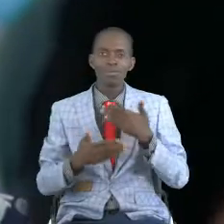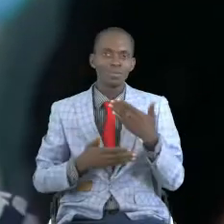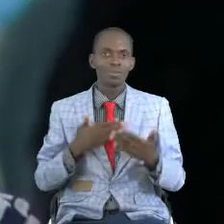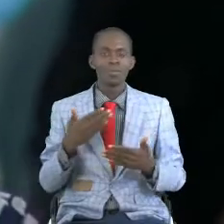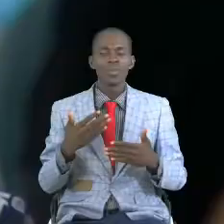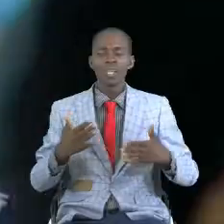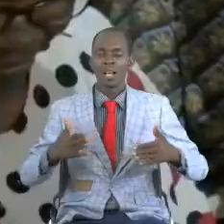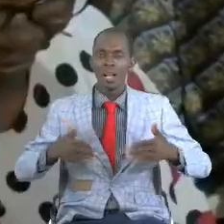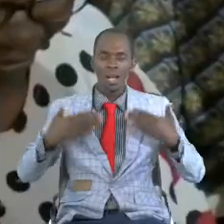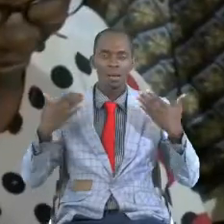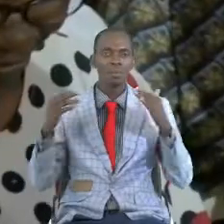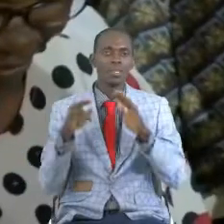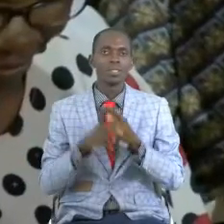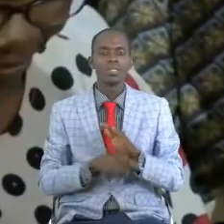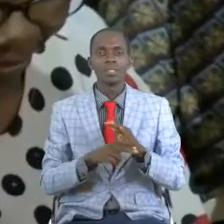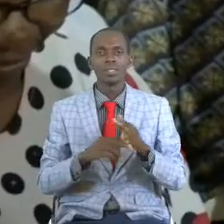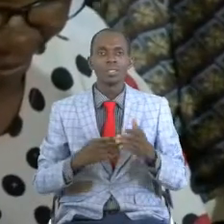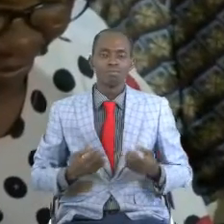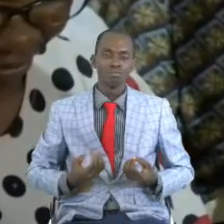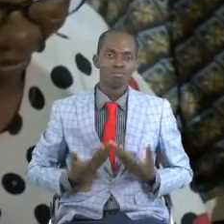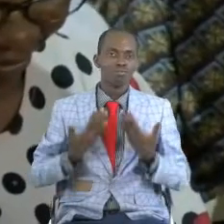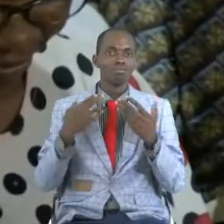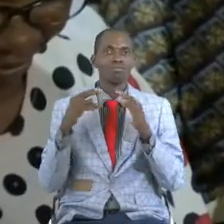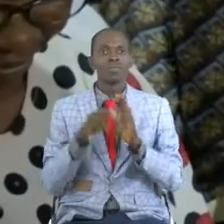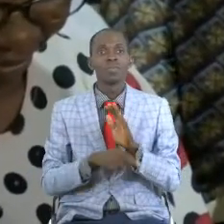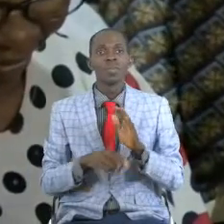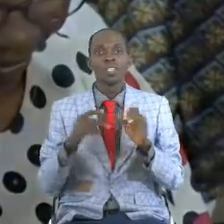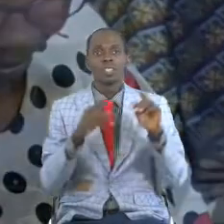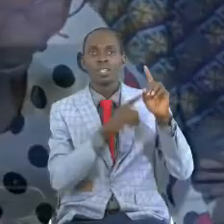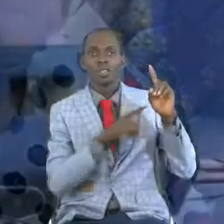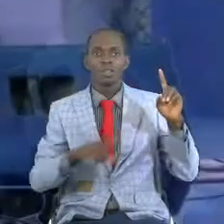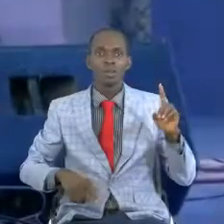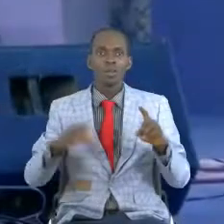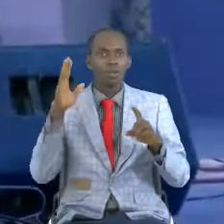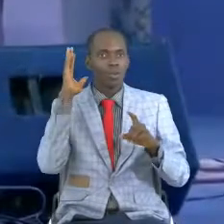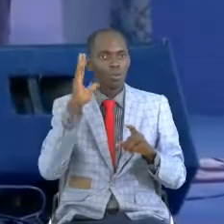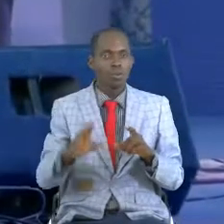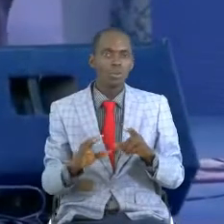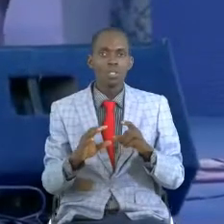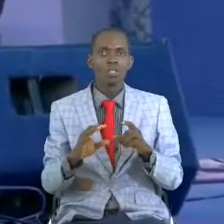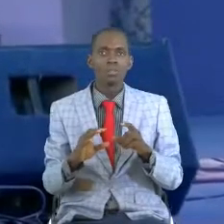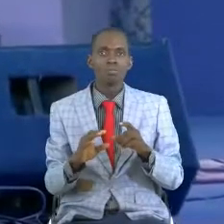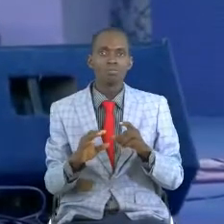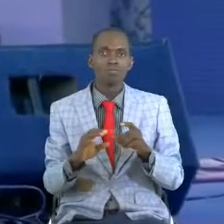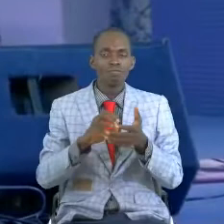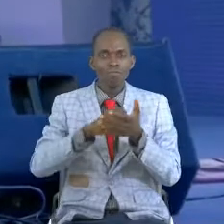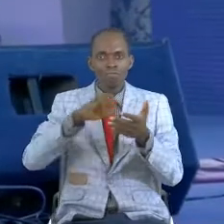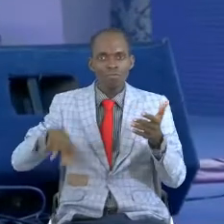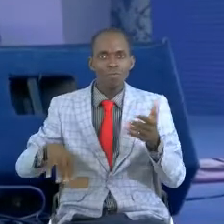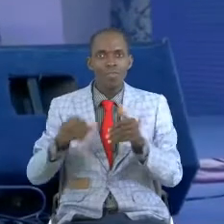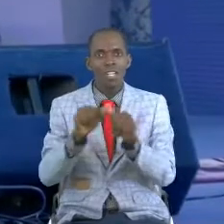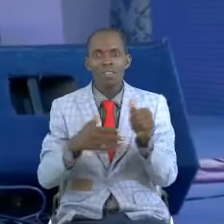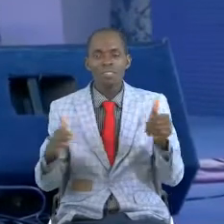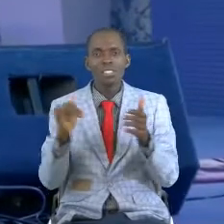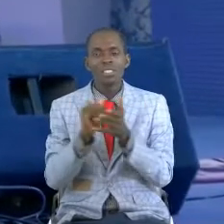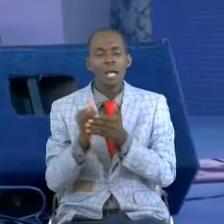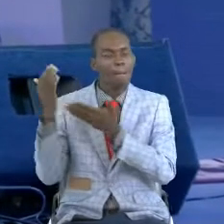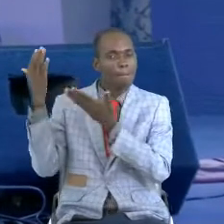happiness, gladness. The Lord will erase everything that had brought sorrow in your